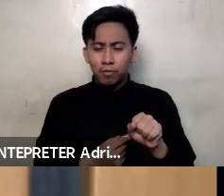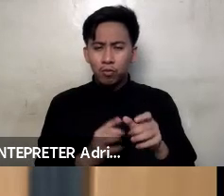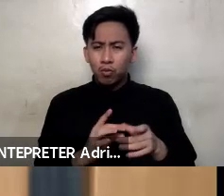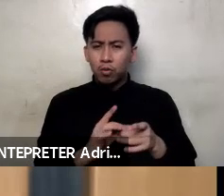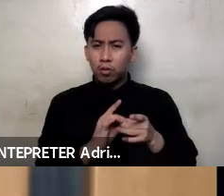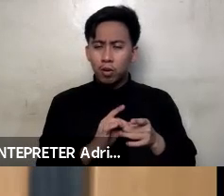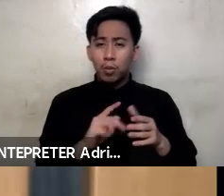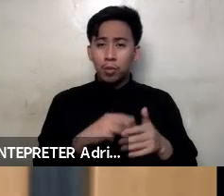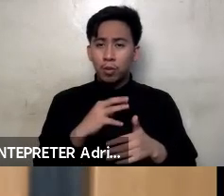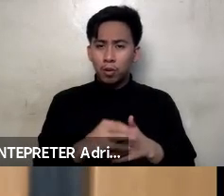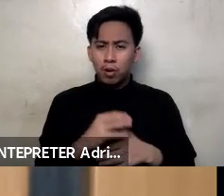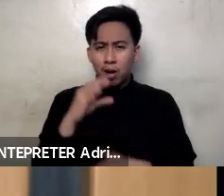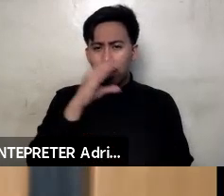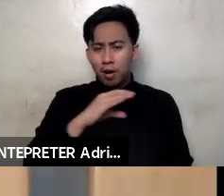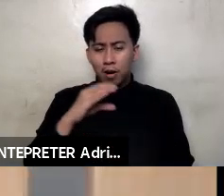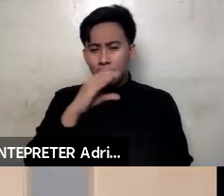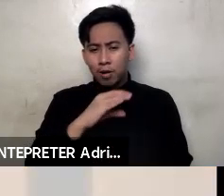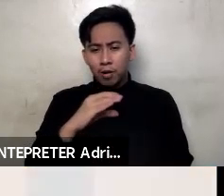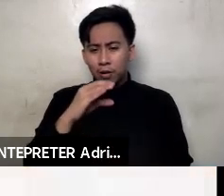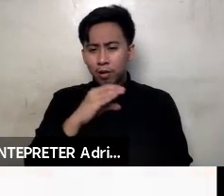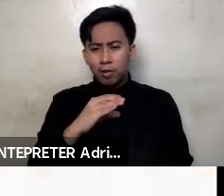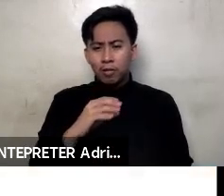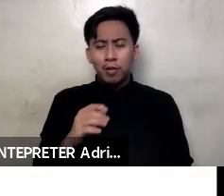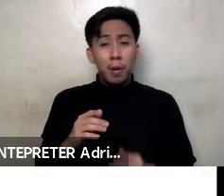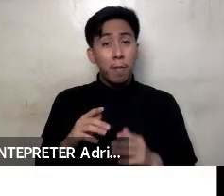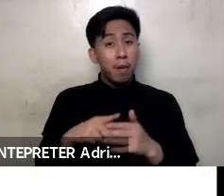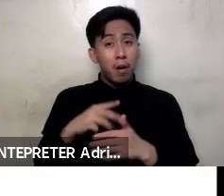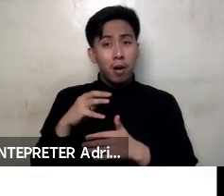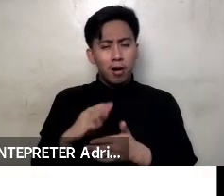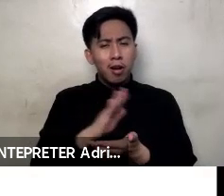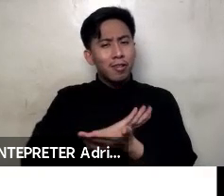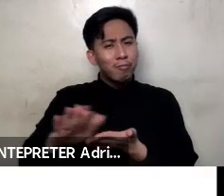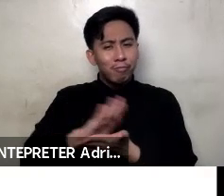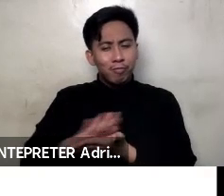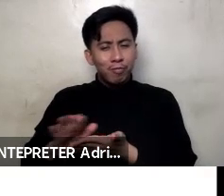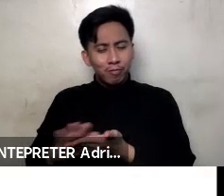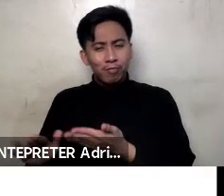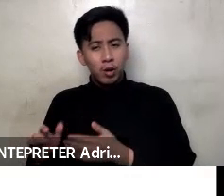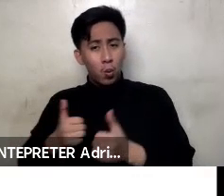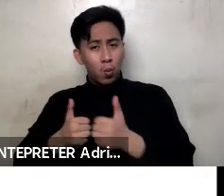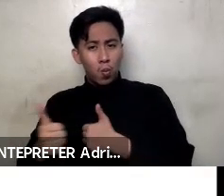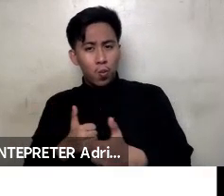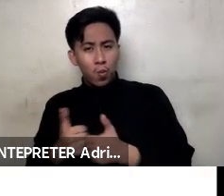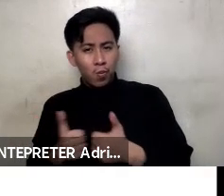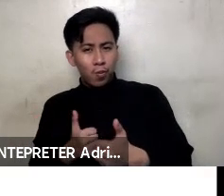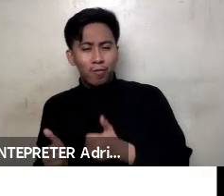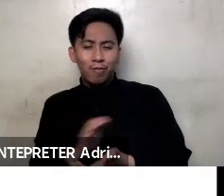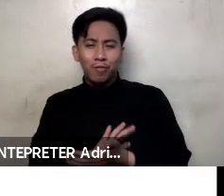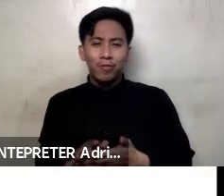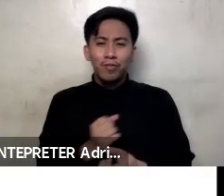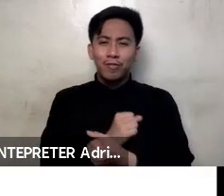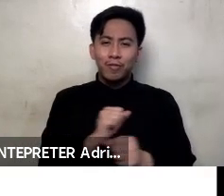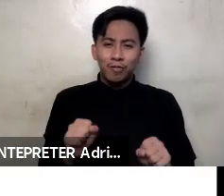The annual Search for Cleanest and Greenest Barangay program aims to establish clean and safe